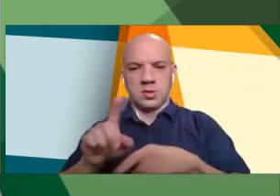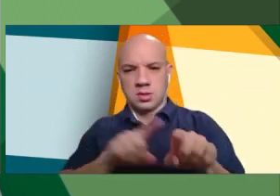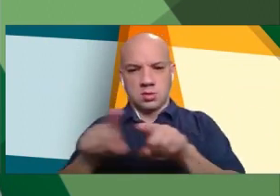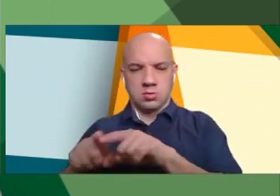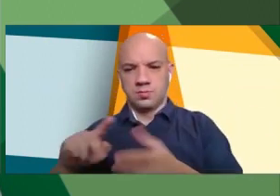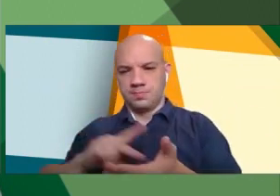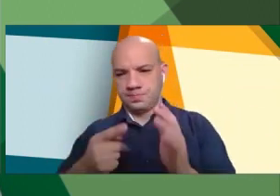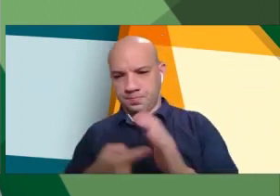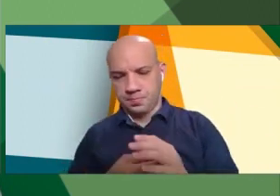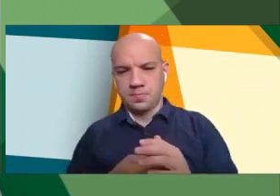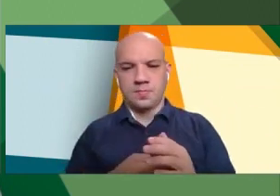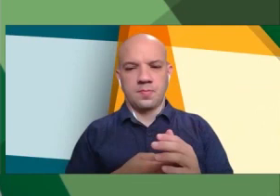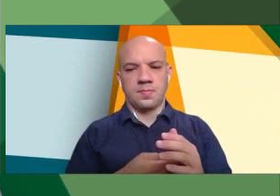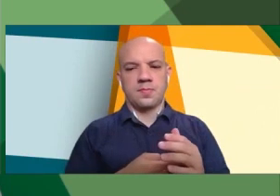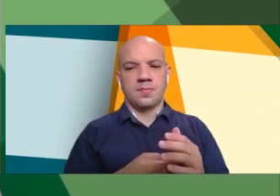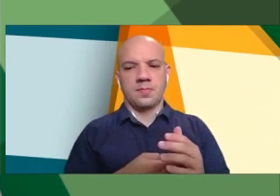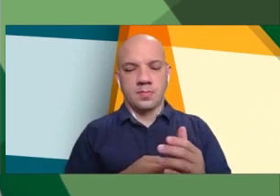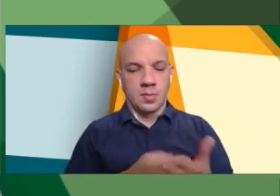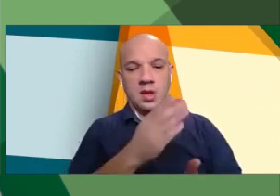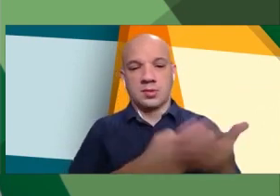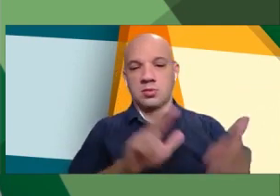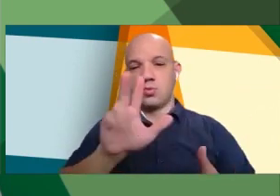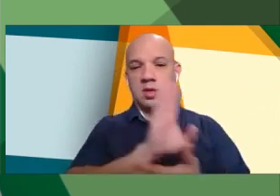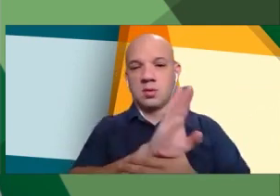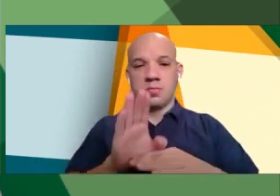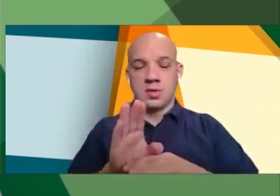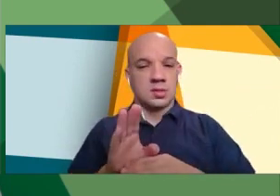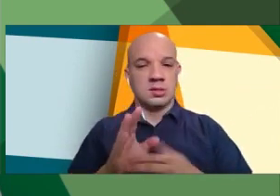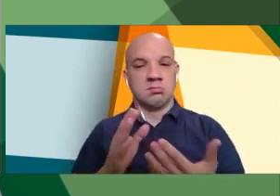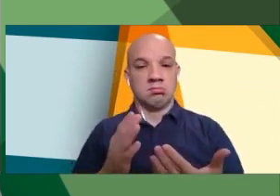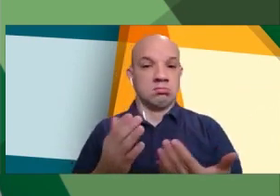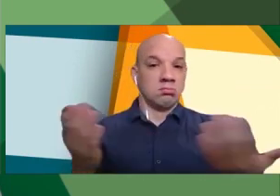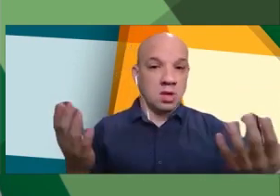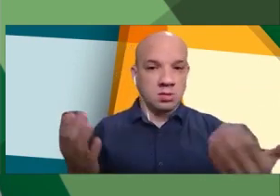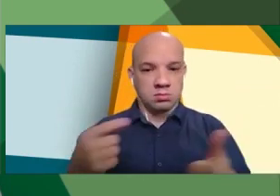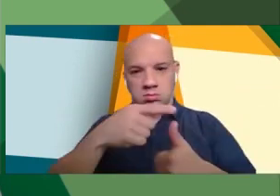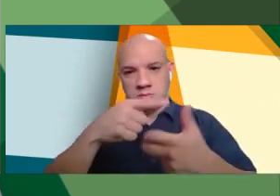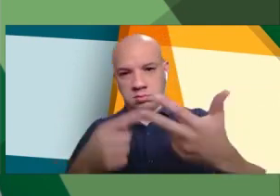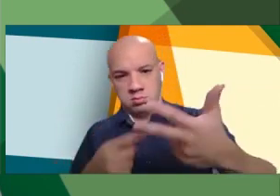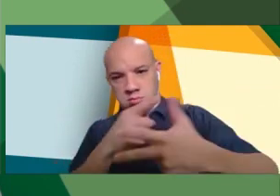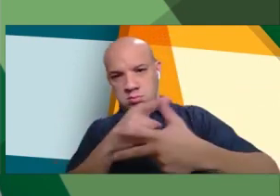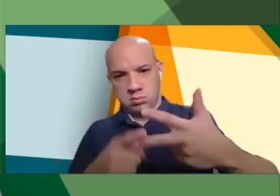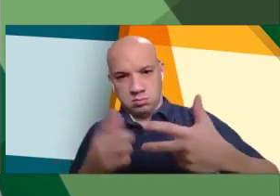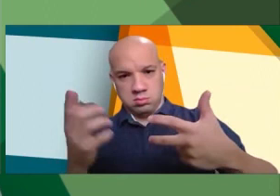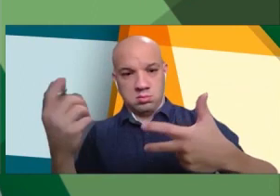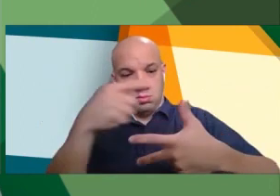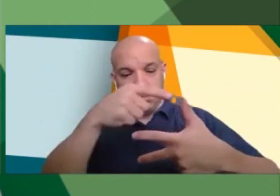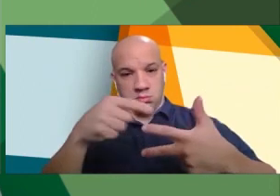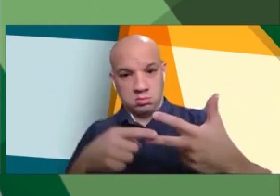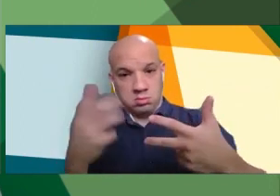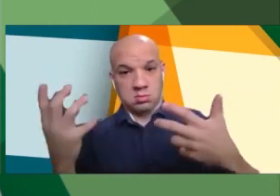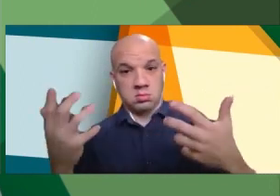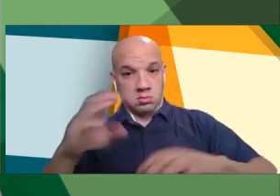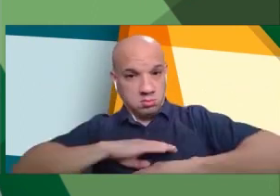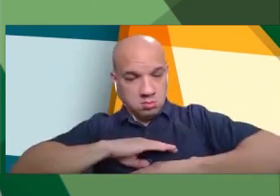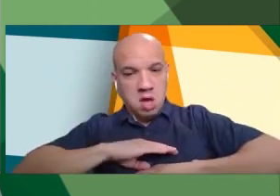can be considered a Section 3 business if you establish one of those 3 elements. A Section